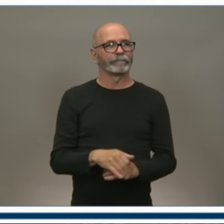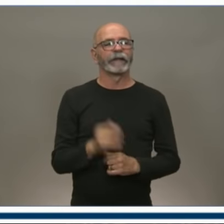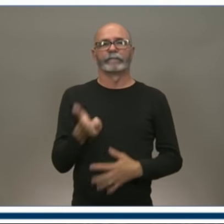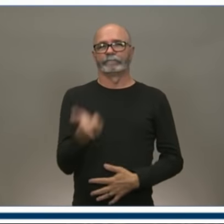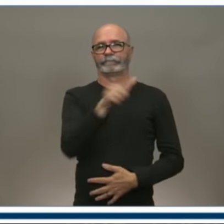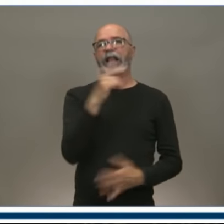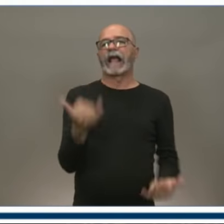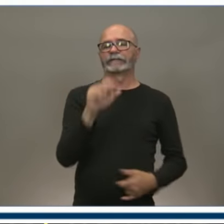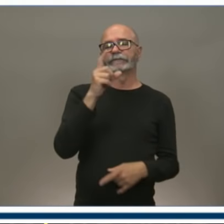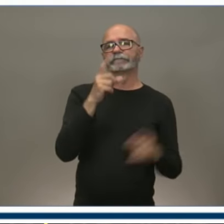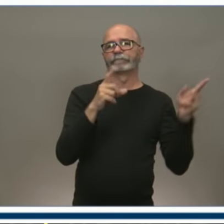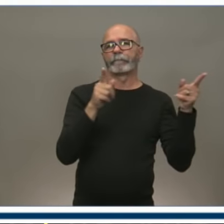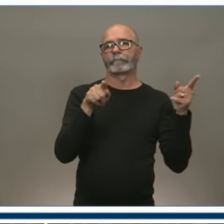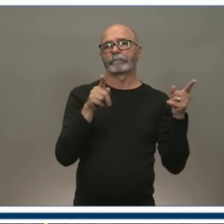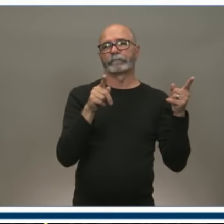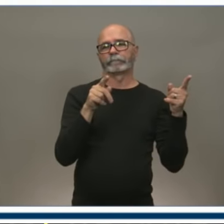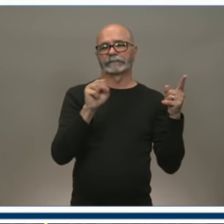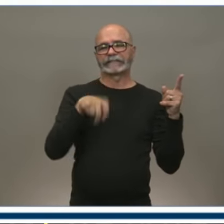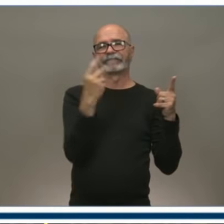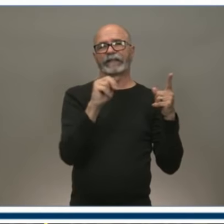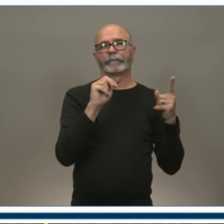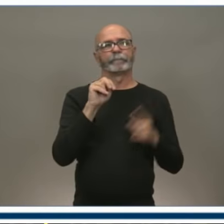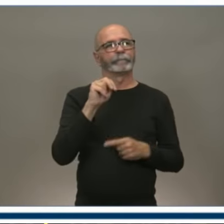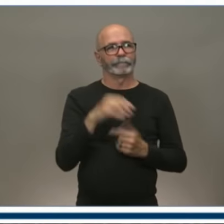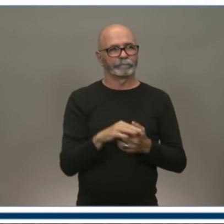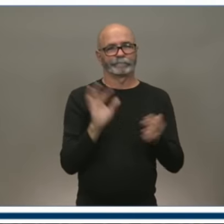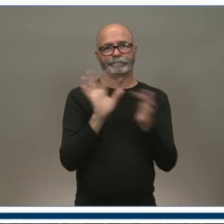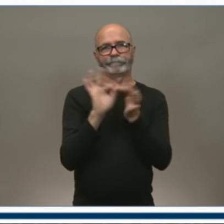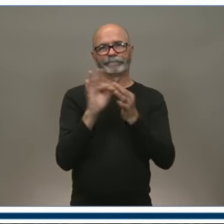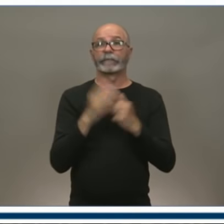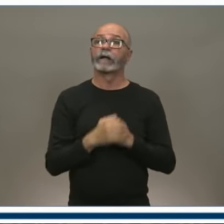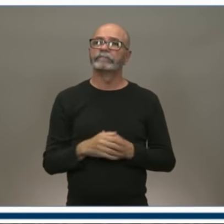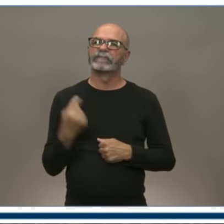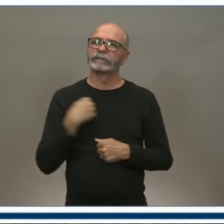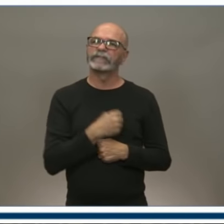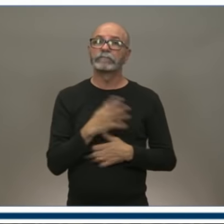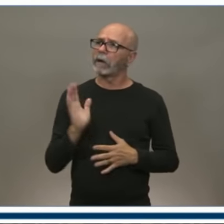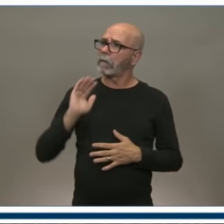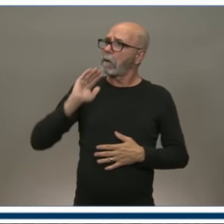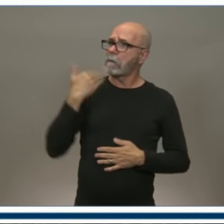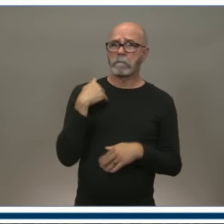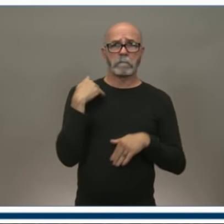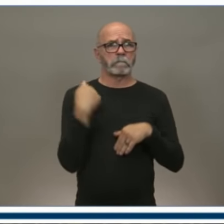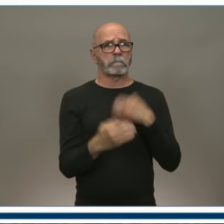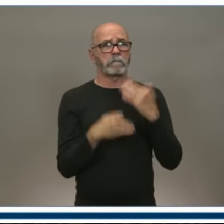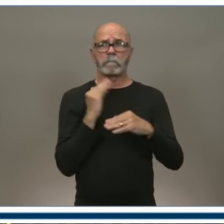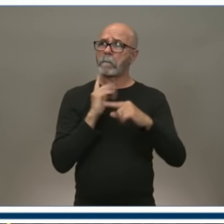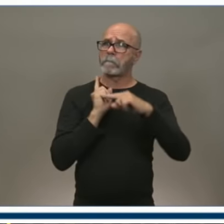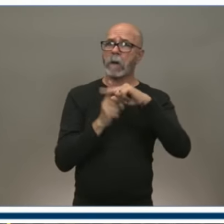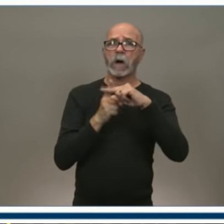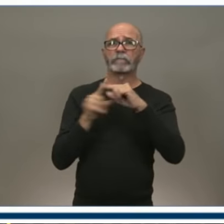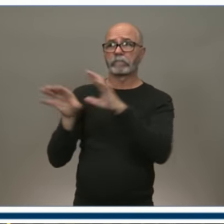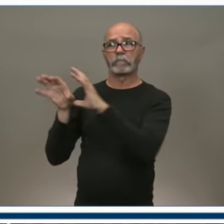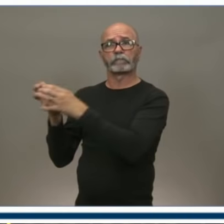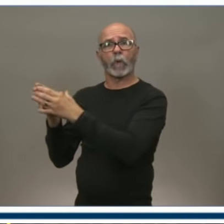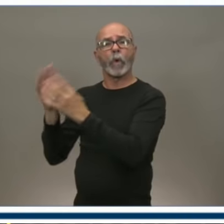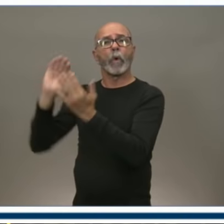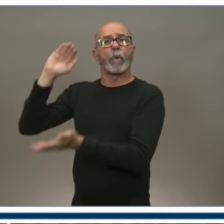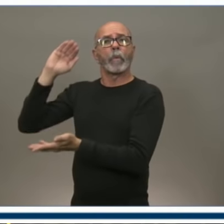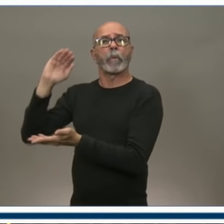we're hopeful that the Clayton Park cluster has been contained, but at the rate this virus moves, if we let our guard down, we could easily